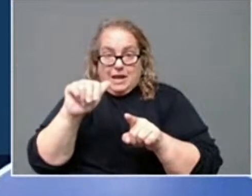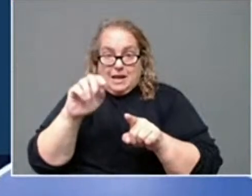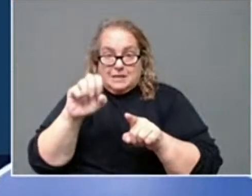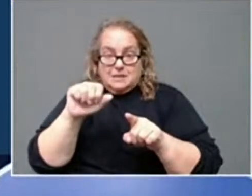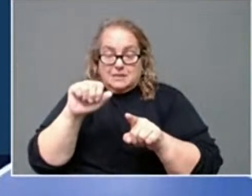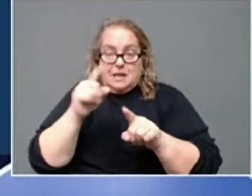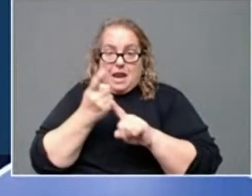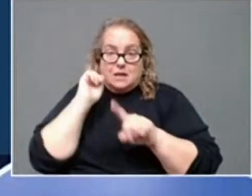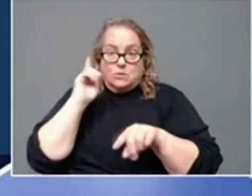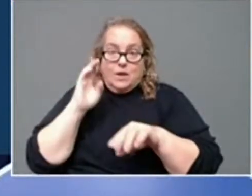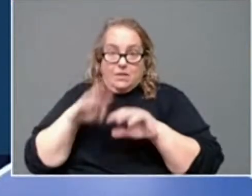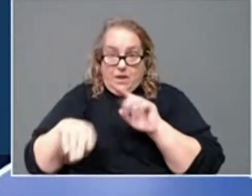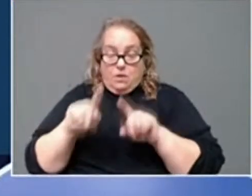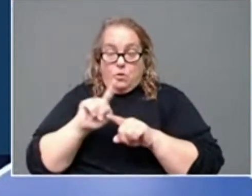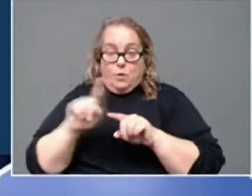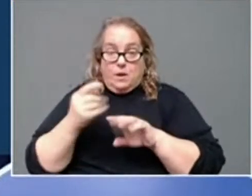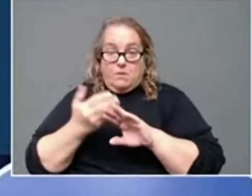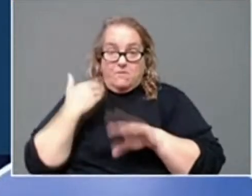before at